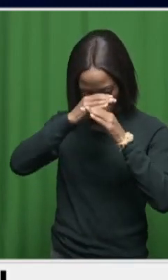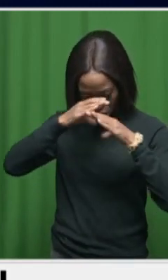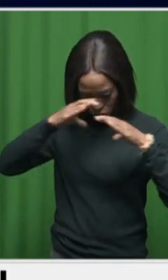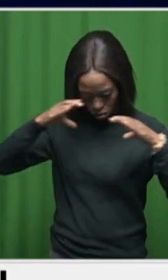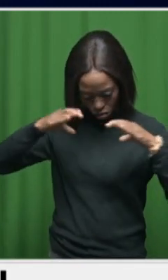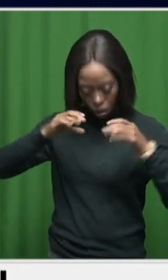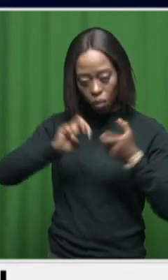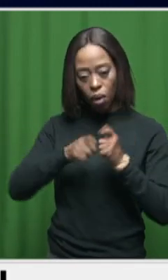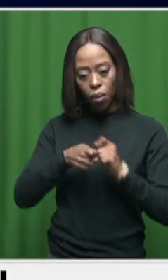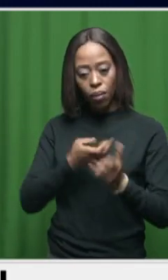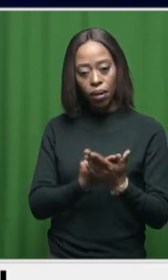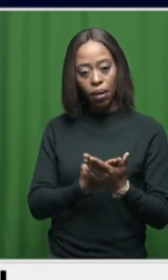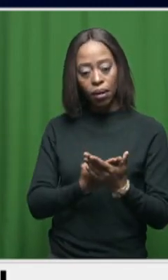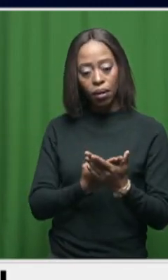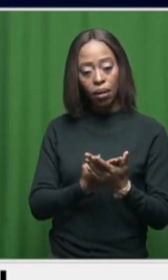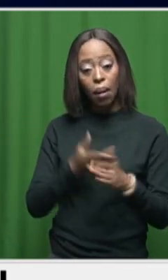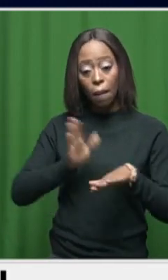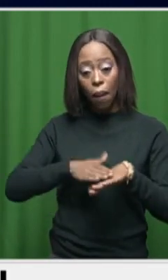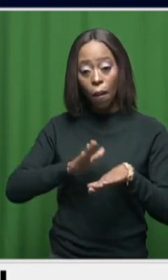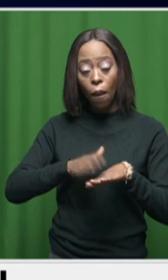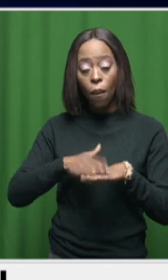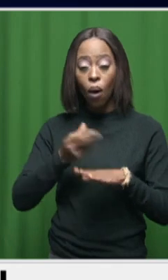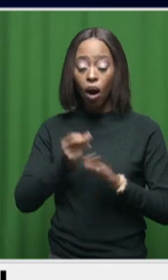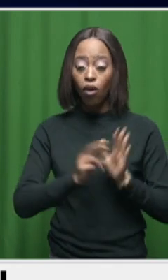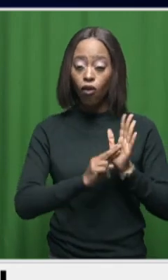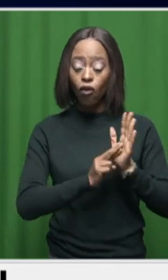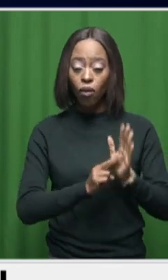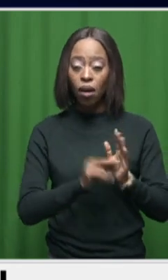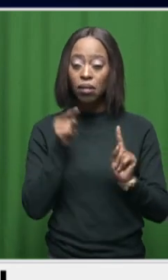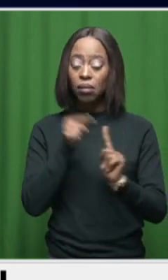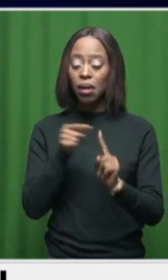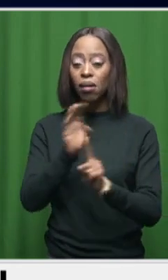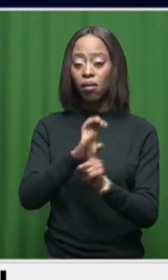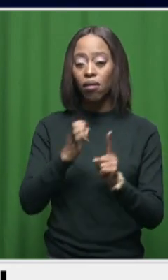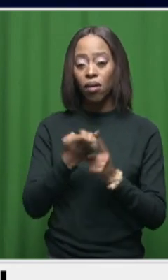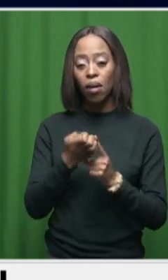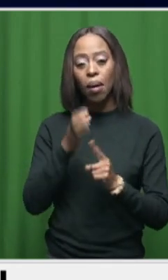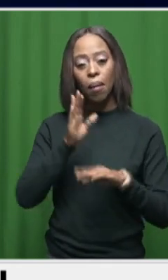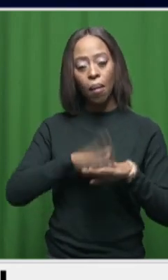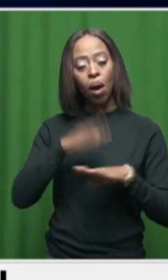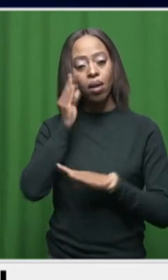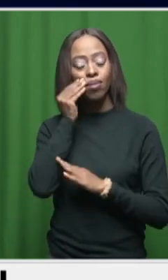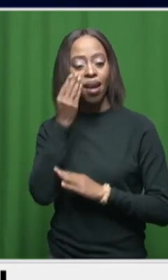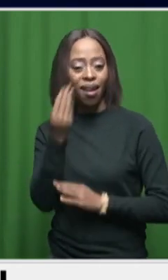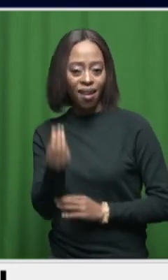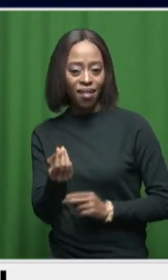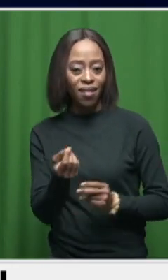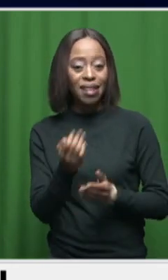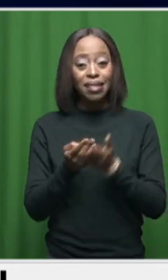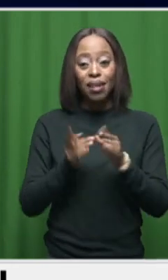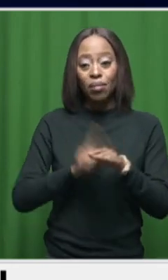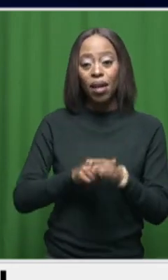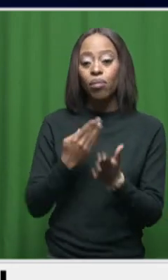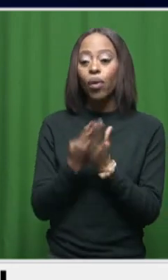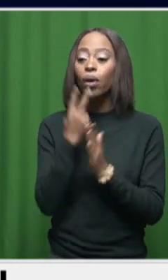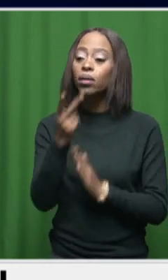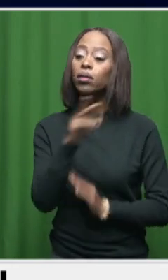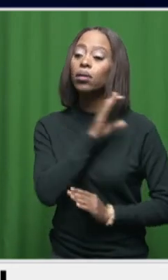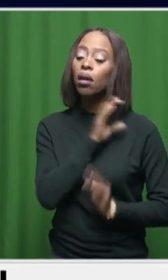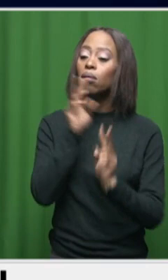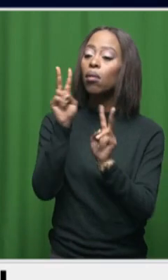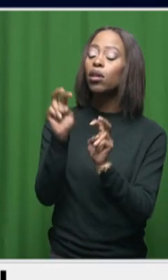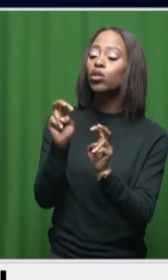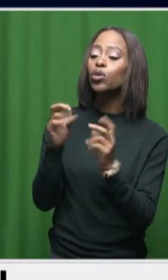problems. And the longer you've had a rep in a specific environment, the more experience he has, and sometimes you can see a customer's